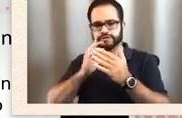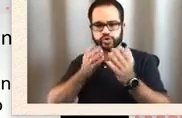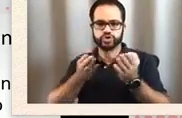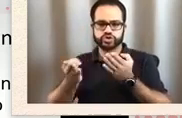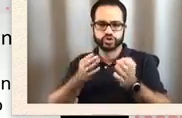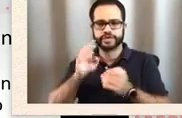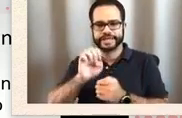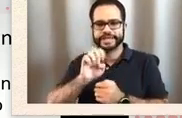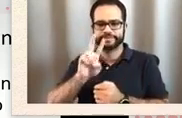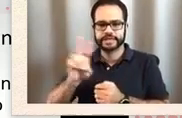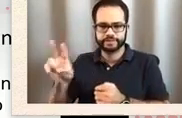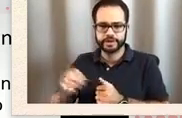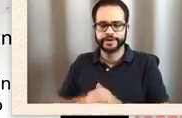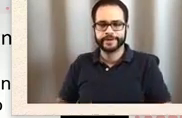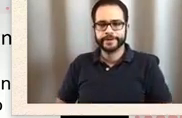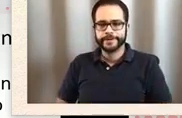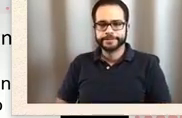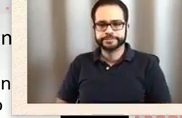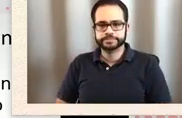service.